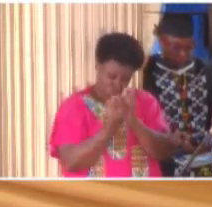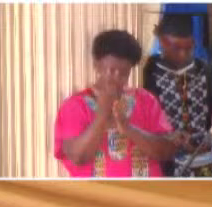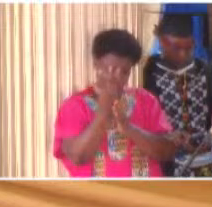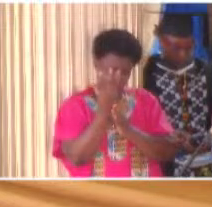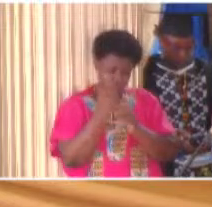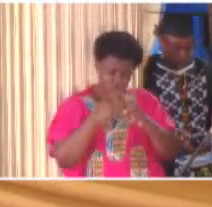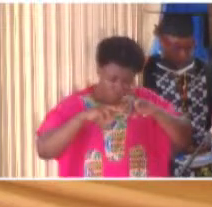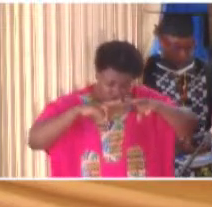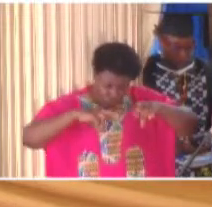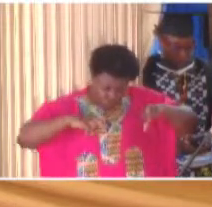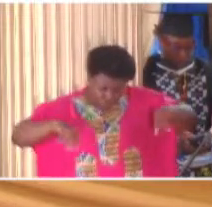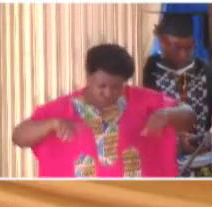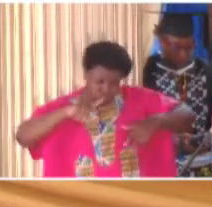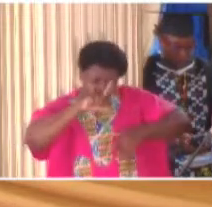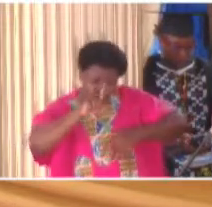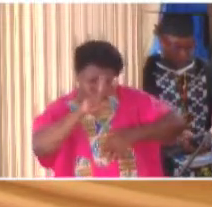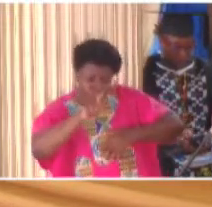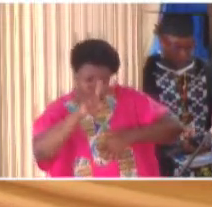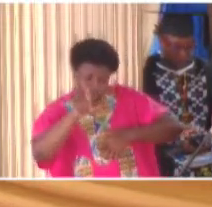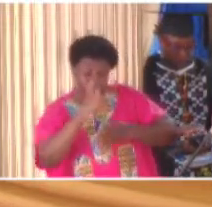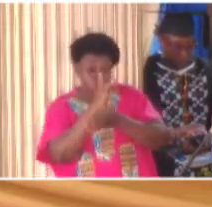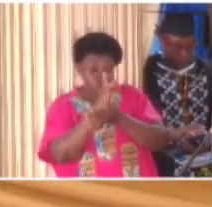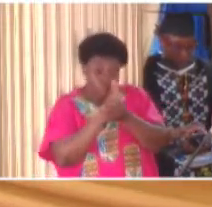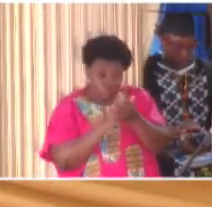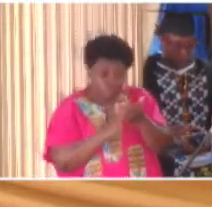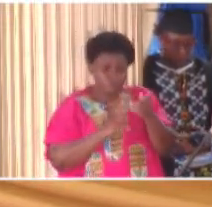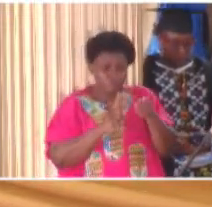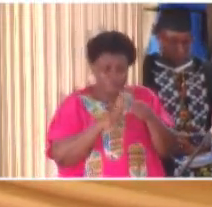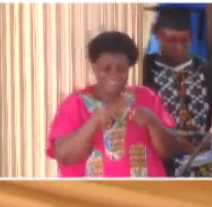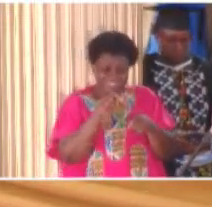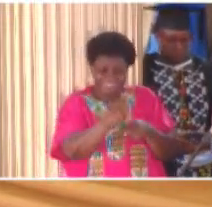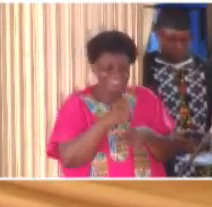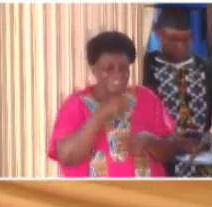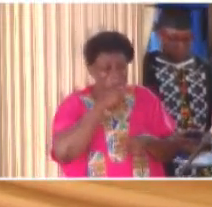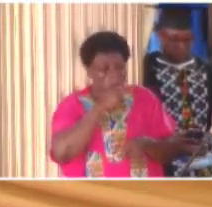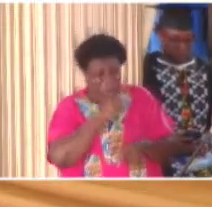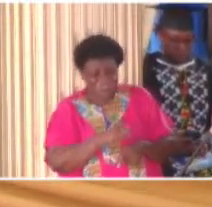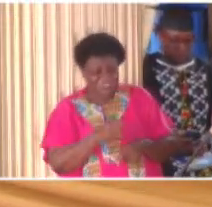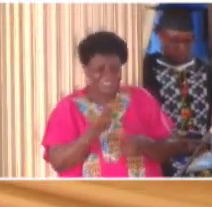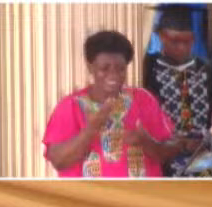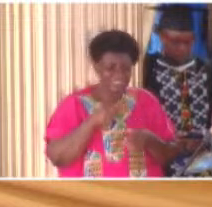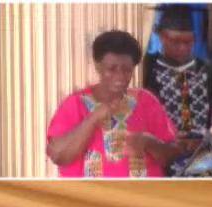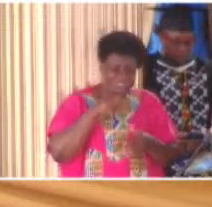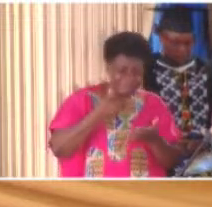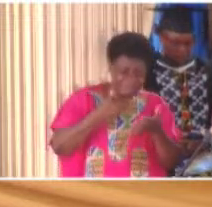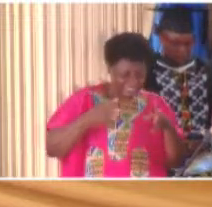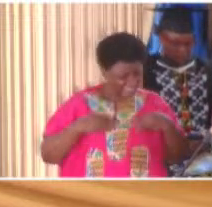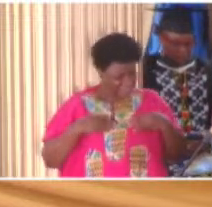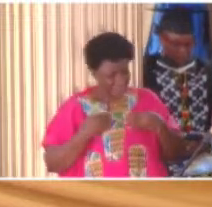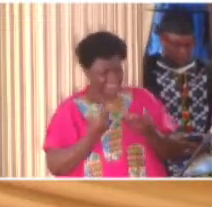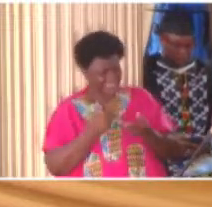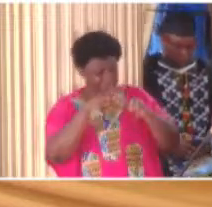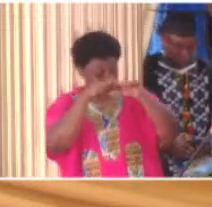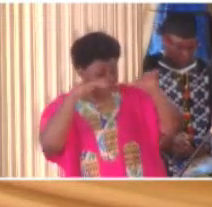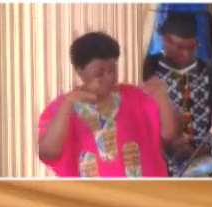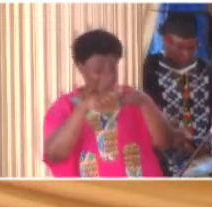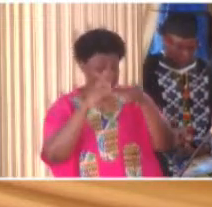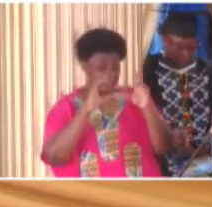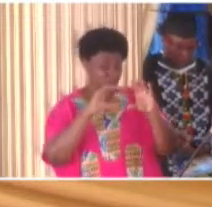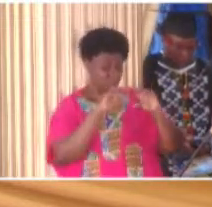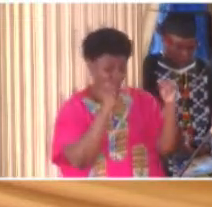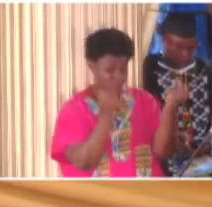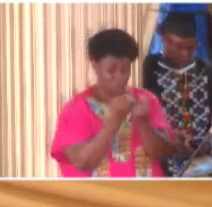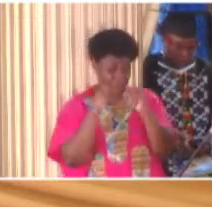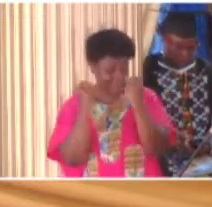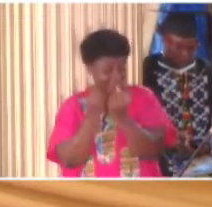interrogate, and question some of the dogmatically accepted, unproven status quo of society for